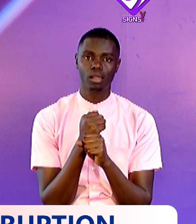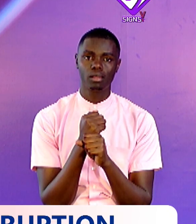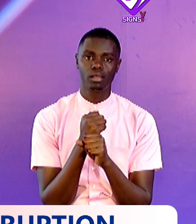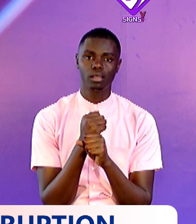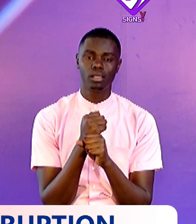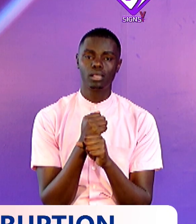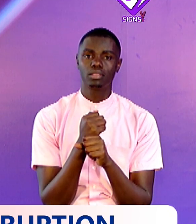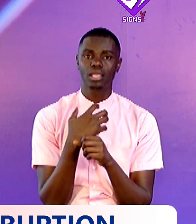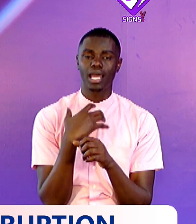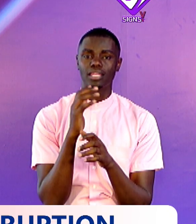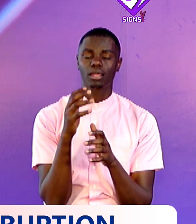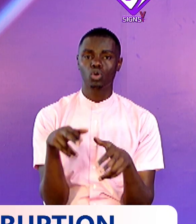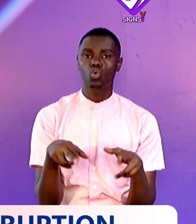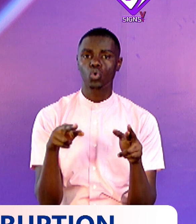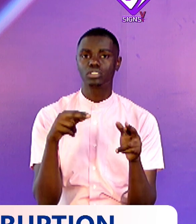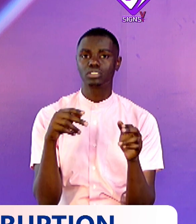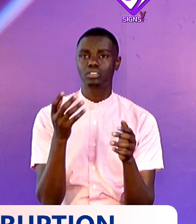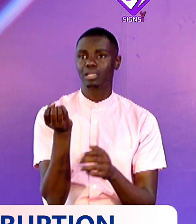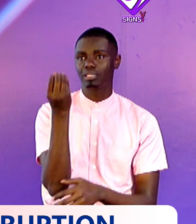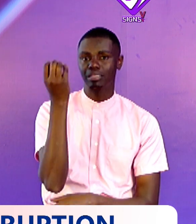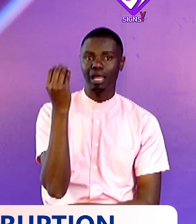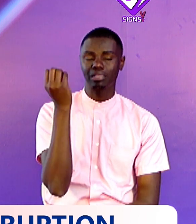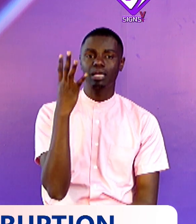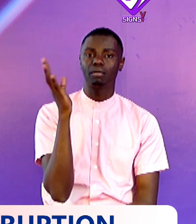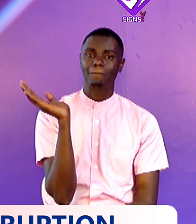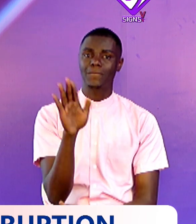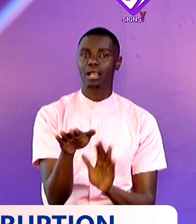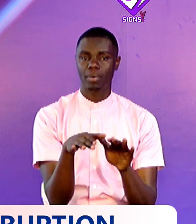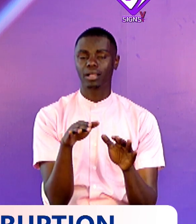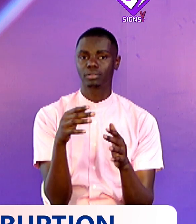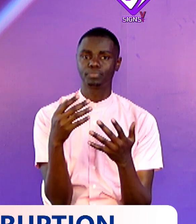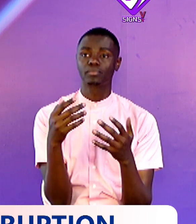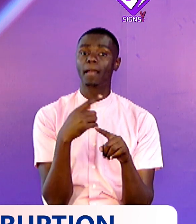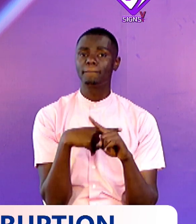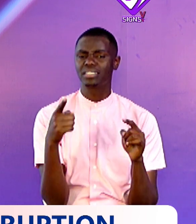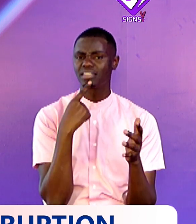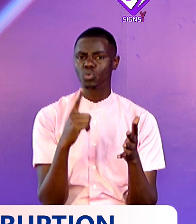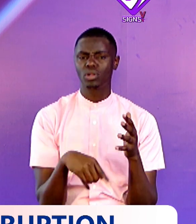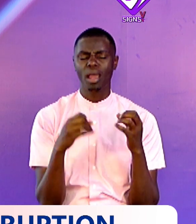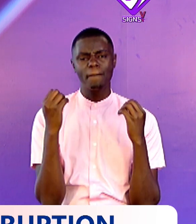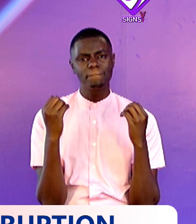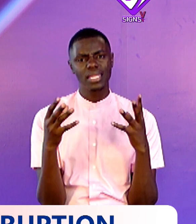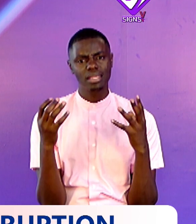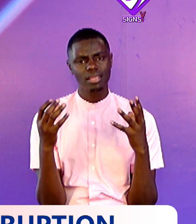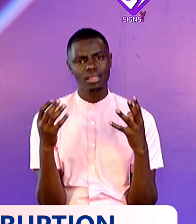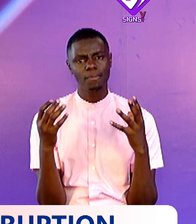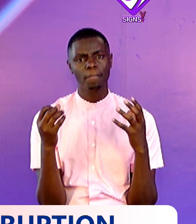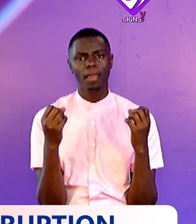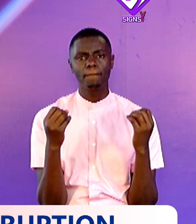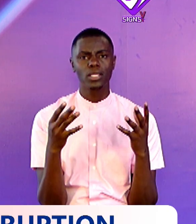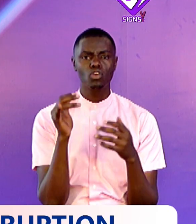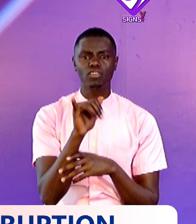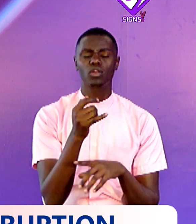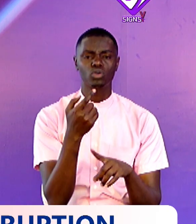the caterpillars on the roads, and again we were looking like a construction site. But it is said that many of that was from